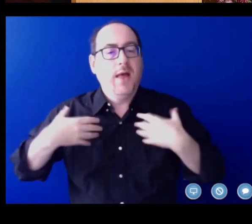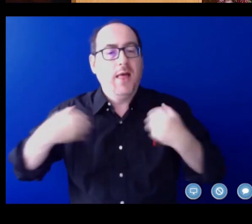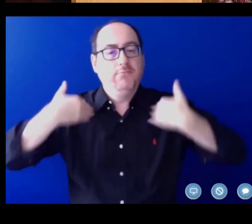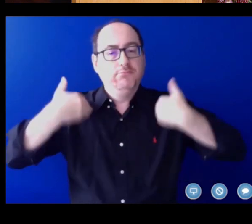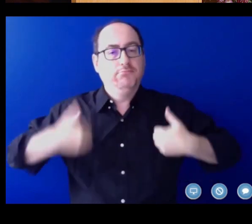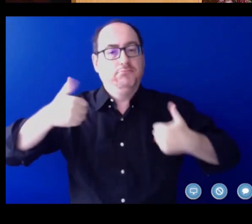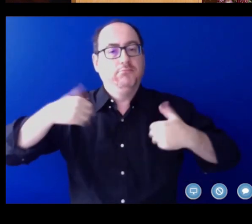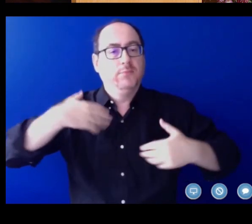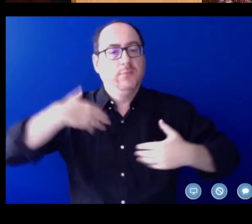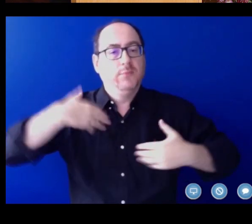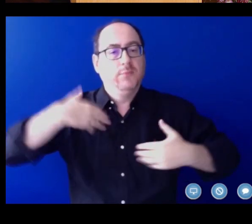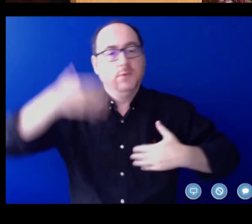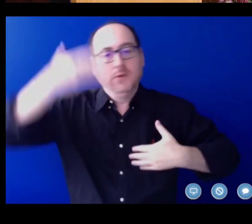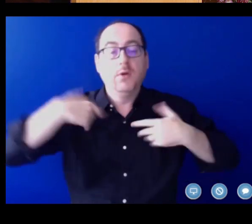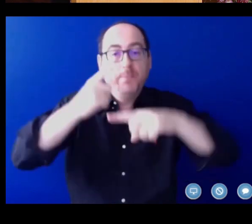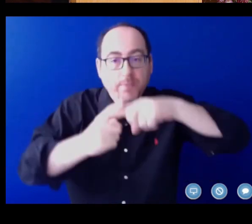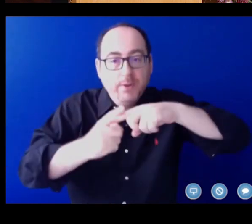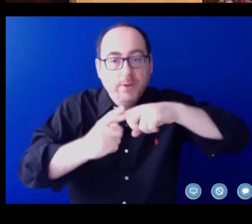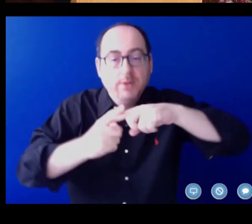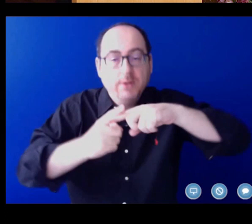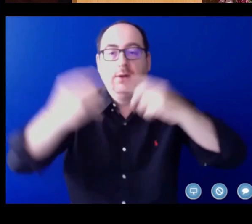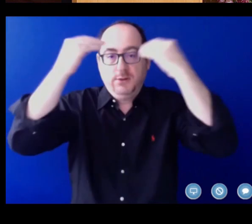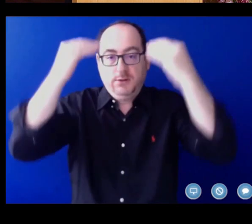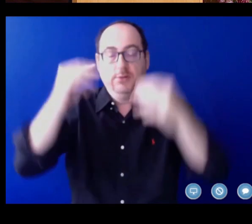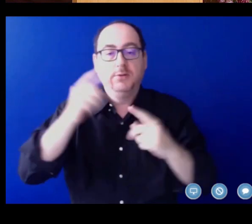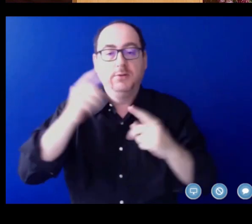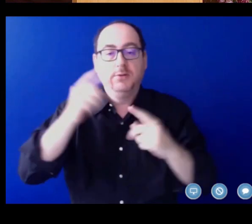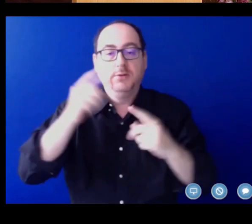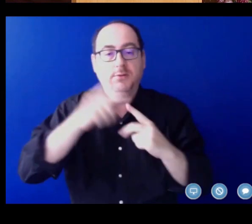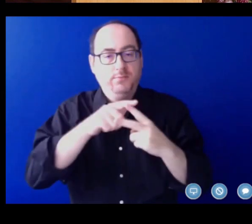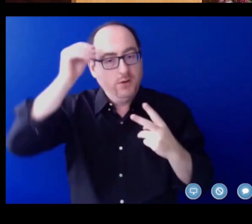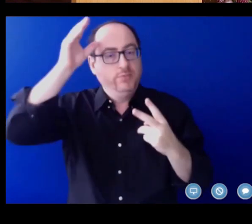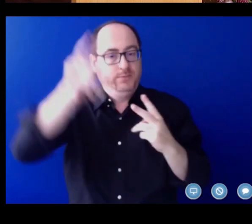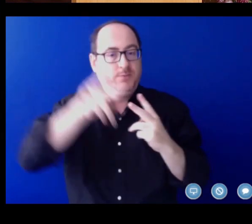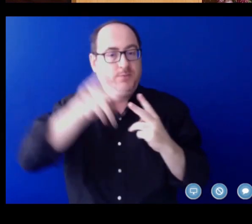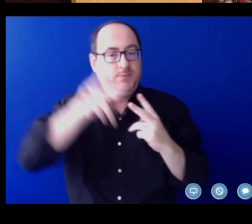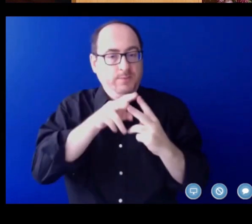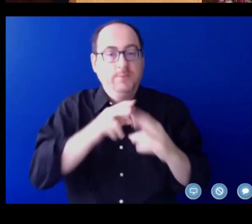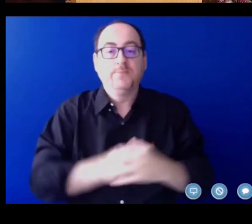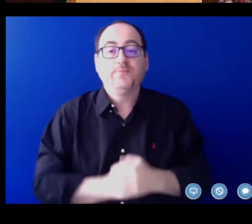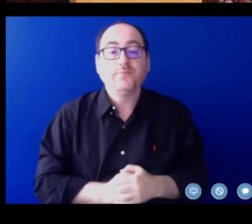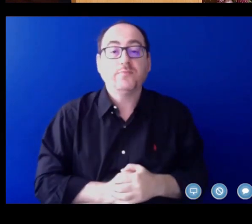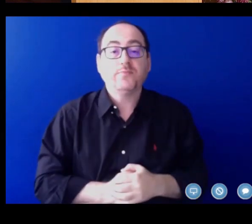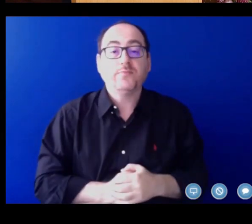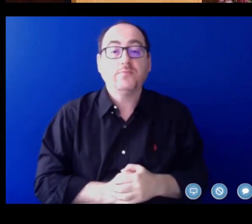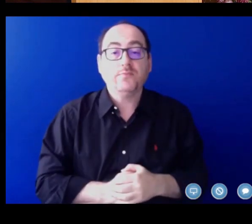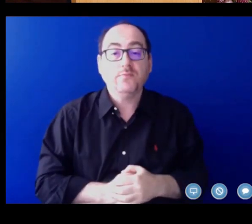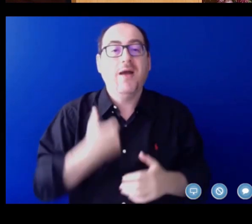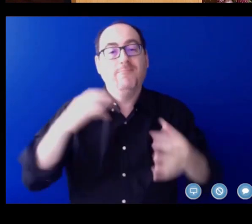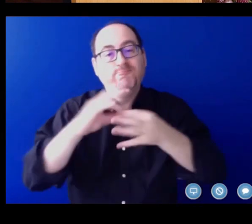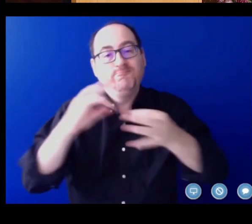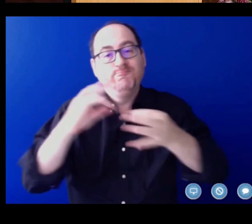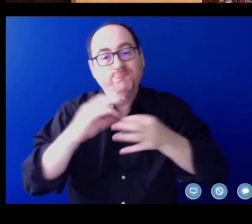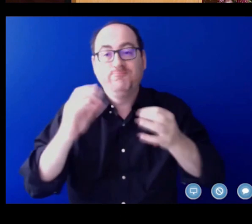I'd like to just begin by saying that I'm sure most of you have heard about Australia's offshore immigration detention system and our